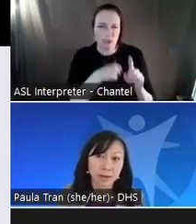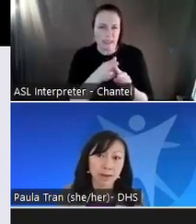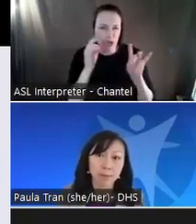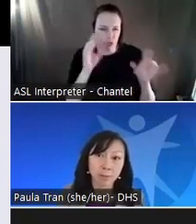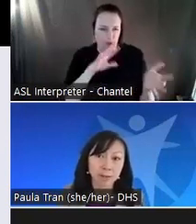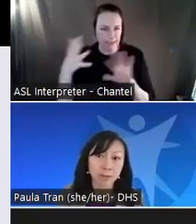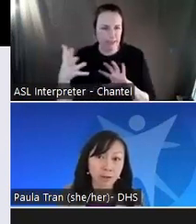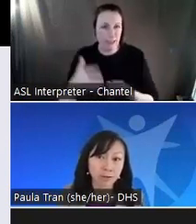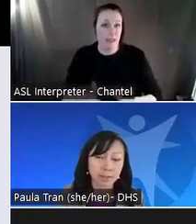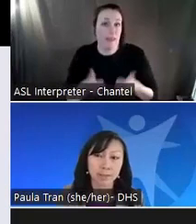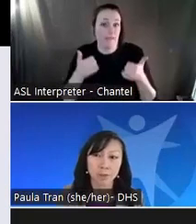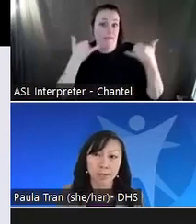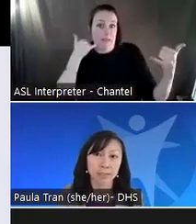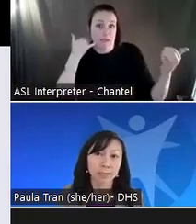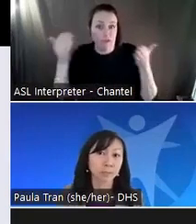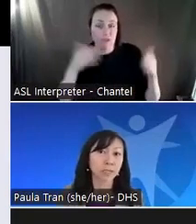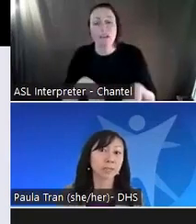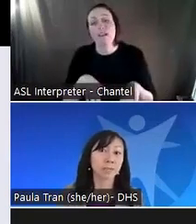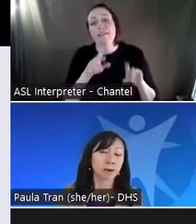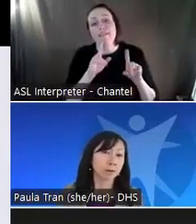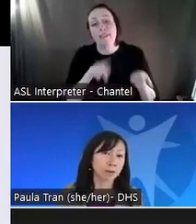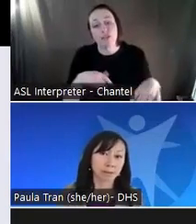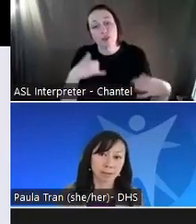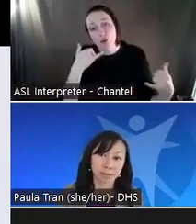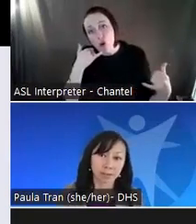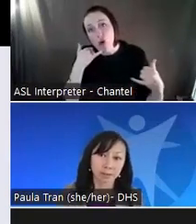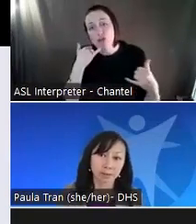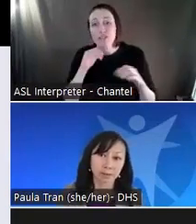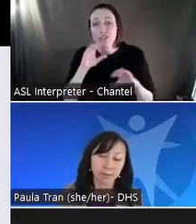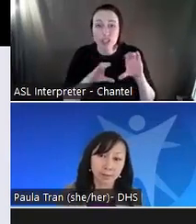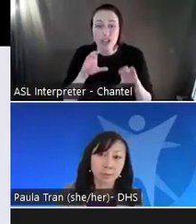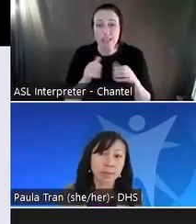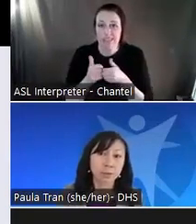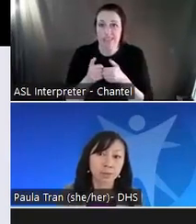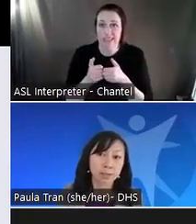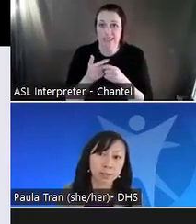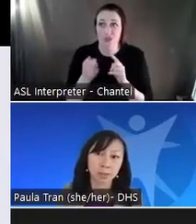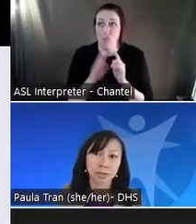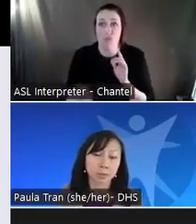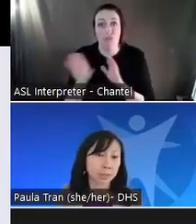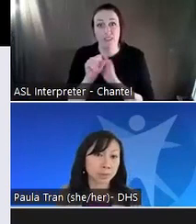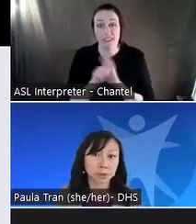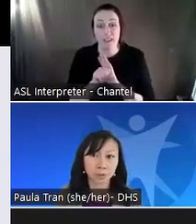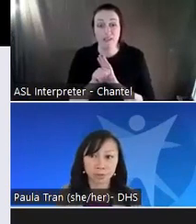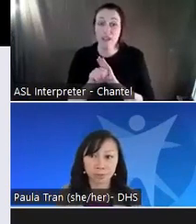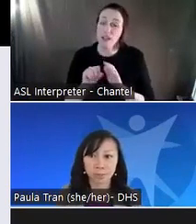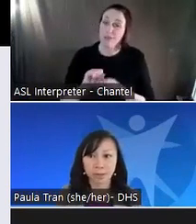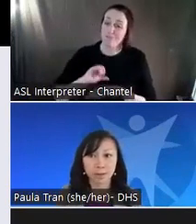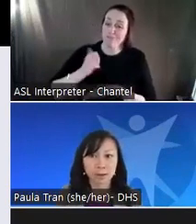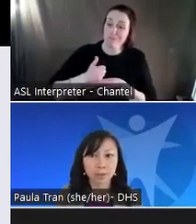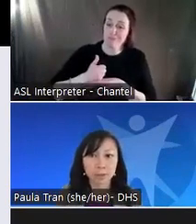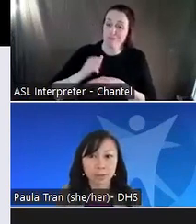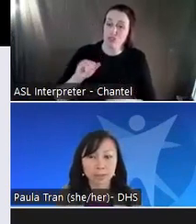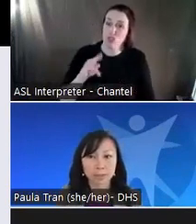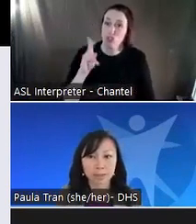services help answer calls, texts, and chats from residents all across our state. This went into effect in July 2022.